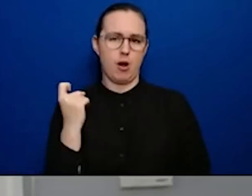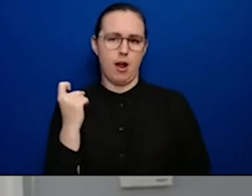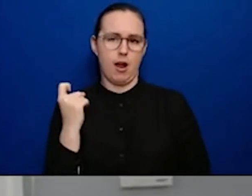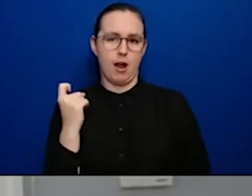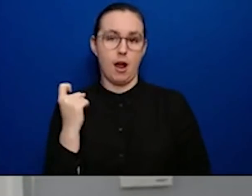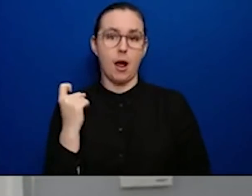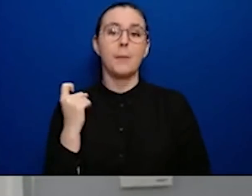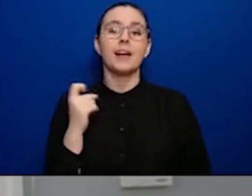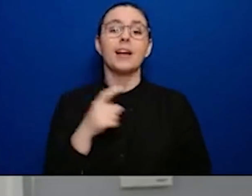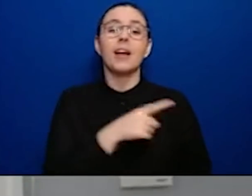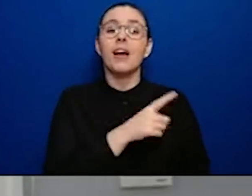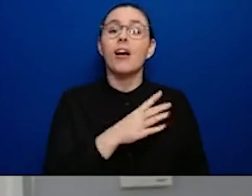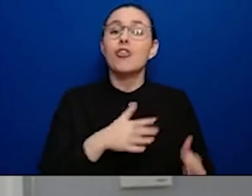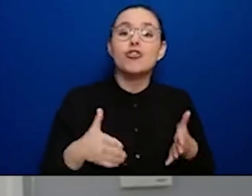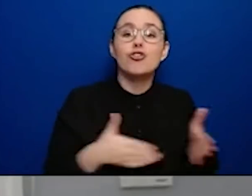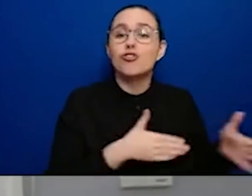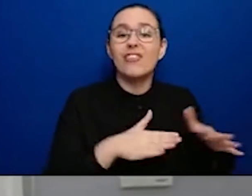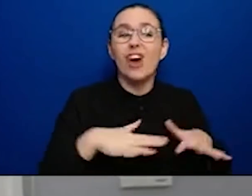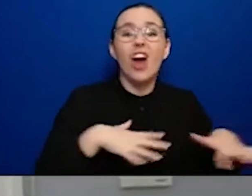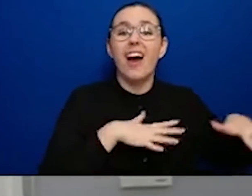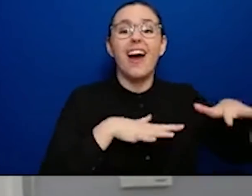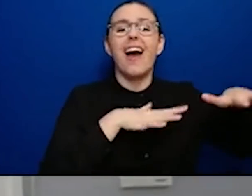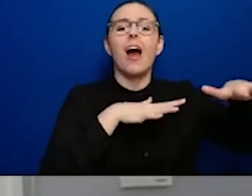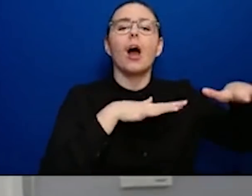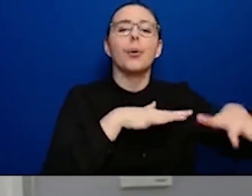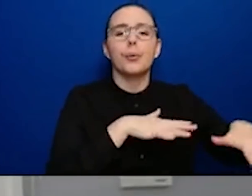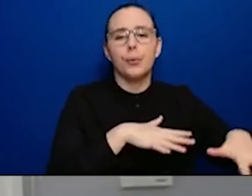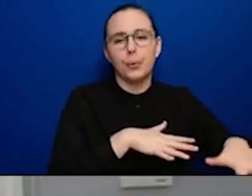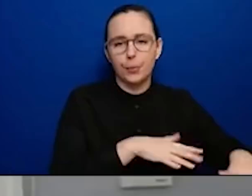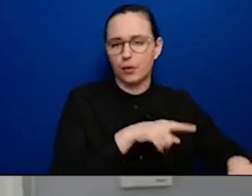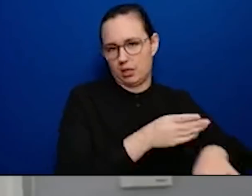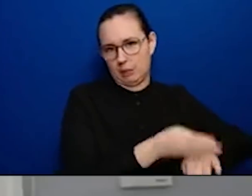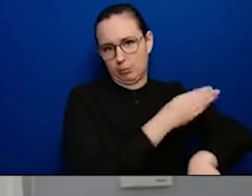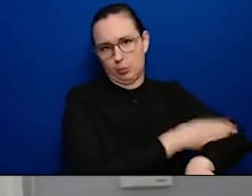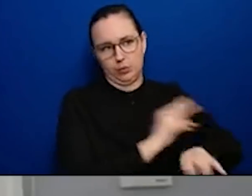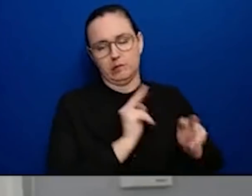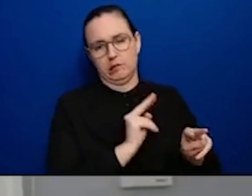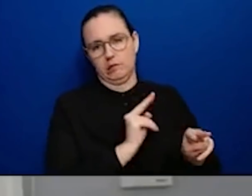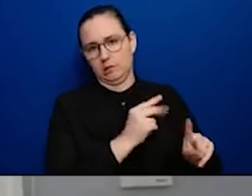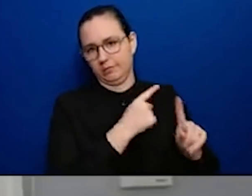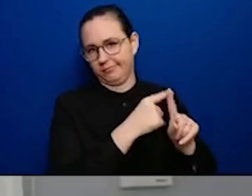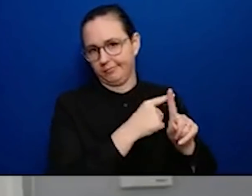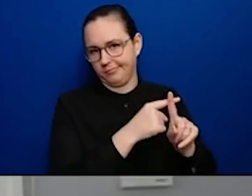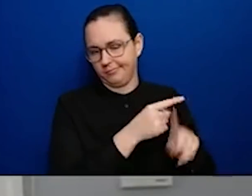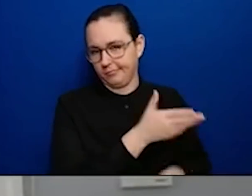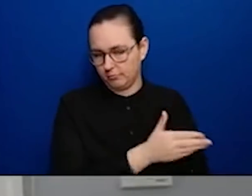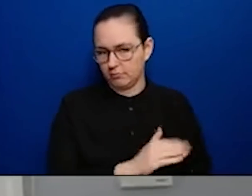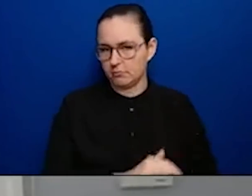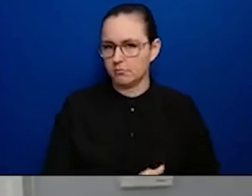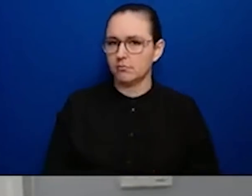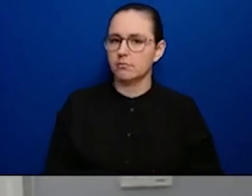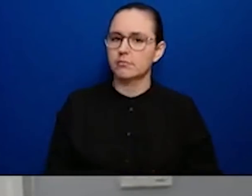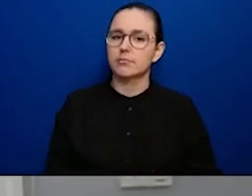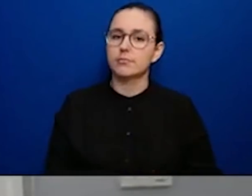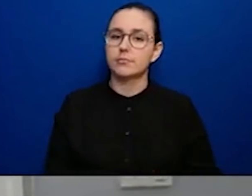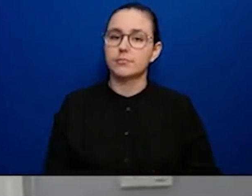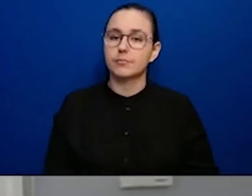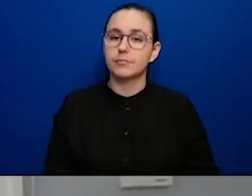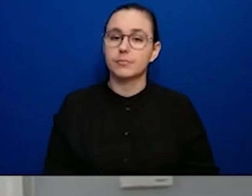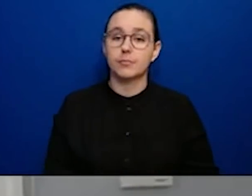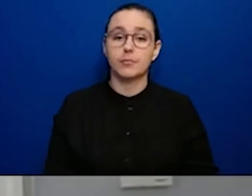seen spillover of rainfall going into the interior watersheds, and expecting ongoing challenging river